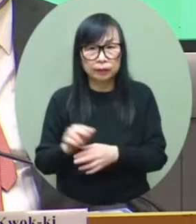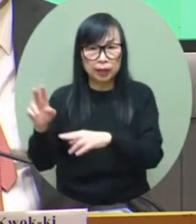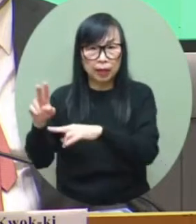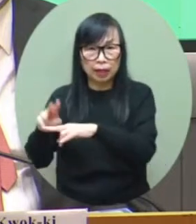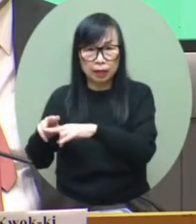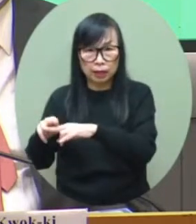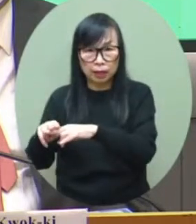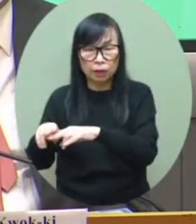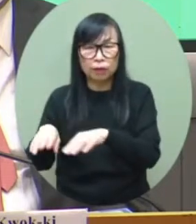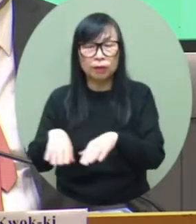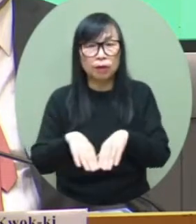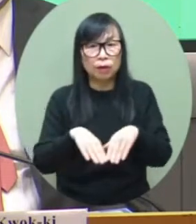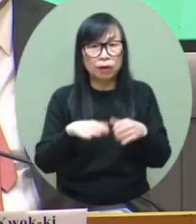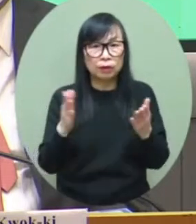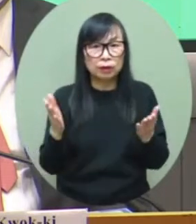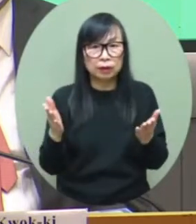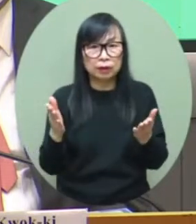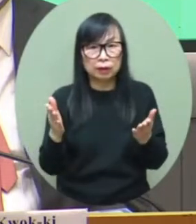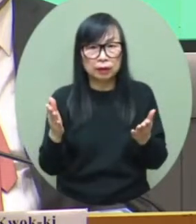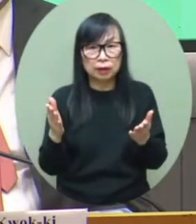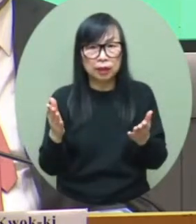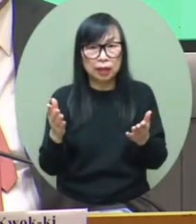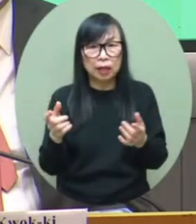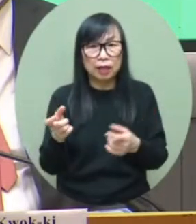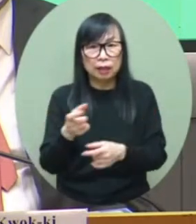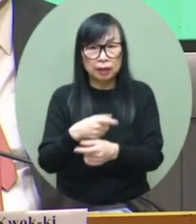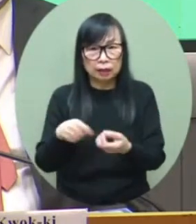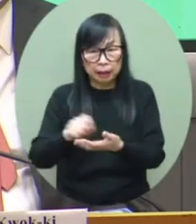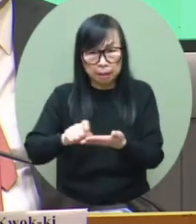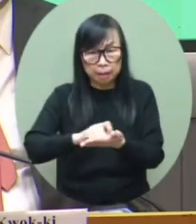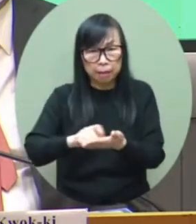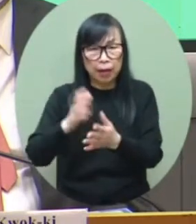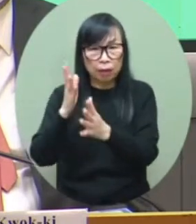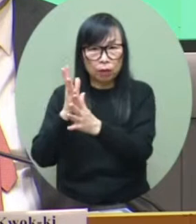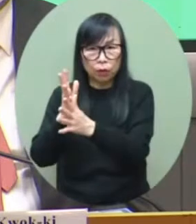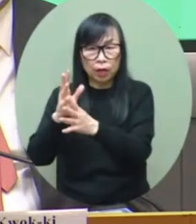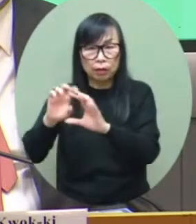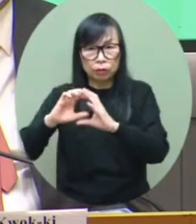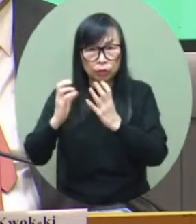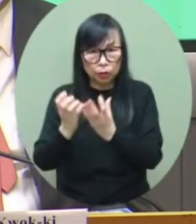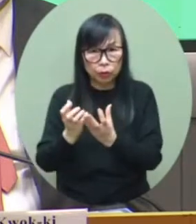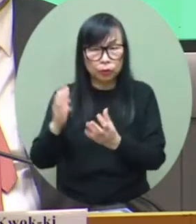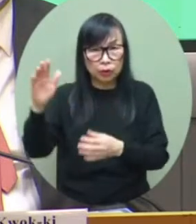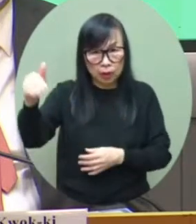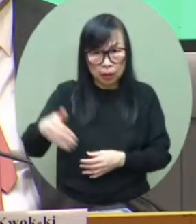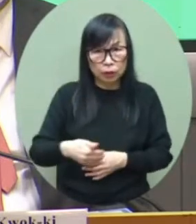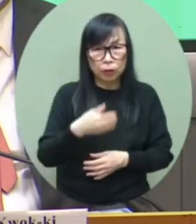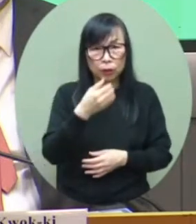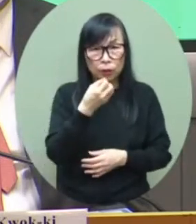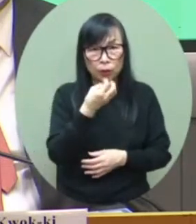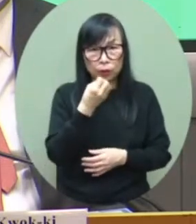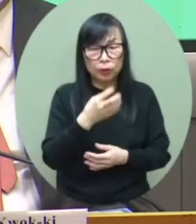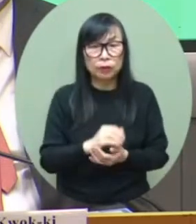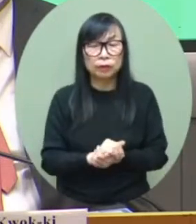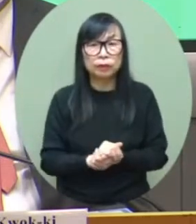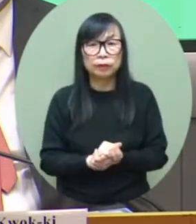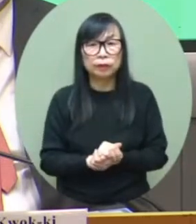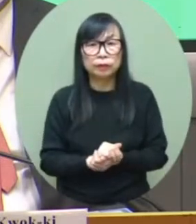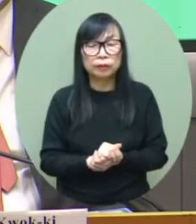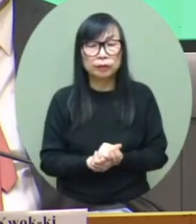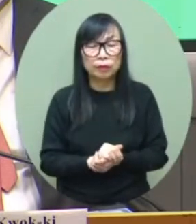is gradually resuming in the mainland, there will be mainland tour groups to Hong